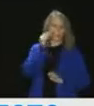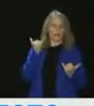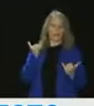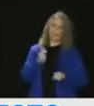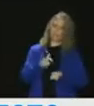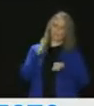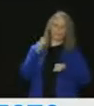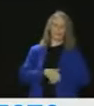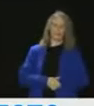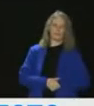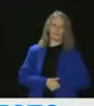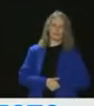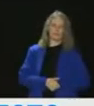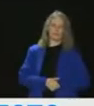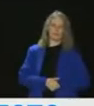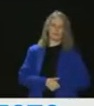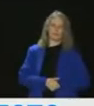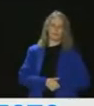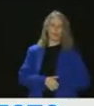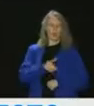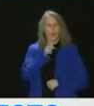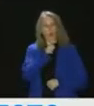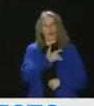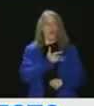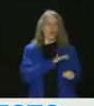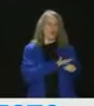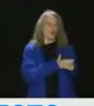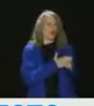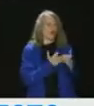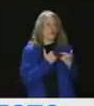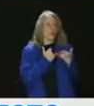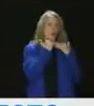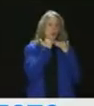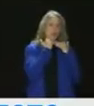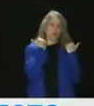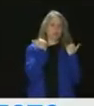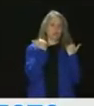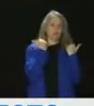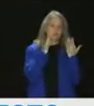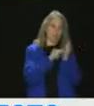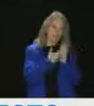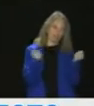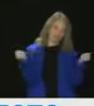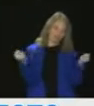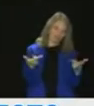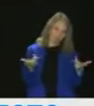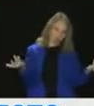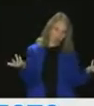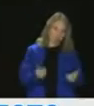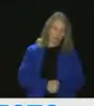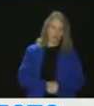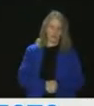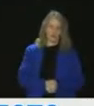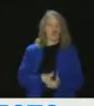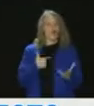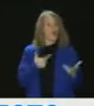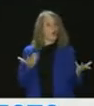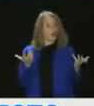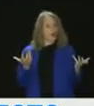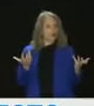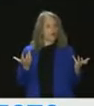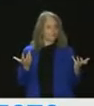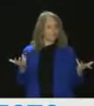And to the people who are tired of this pandemic, that is all Canadians, I want you to be able to get